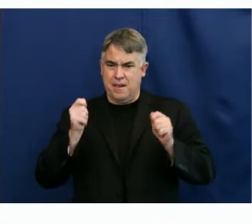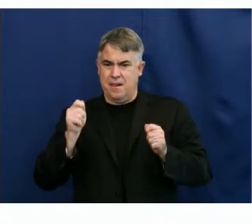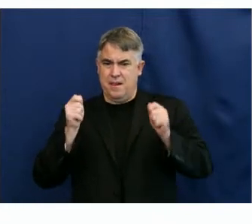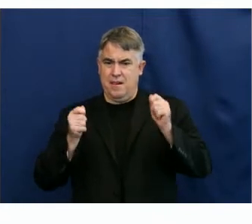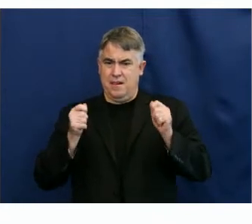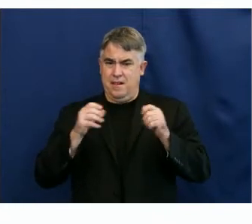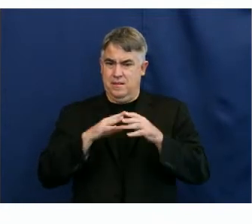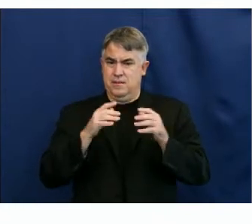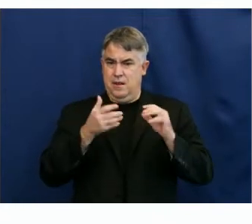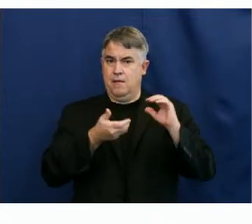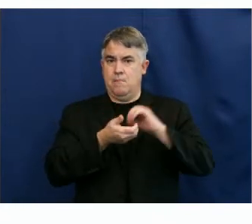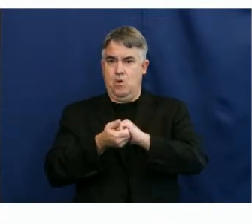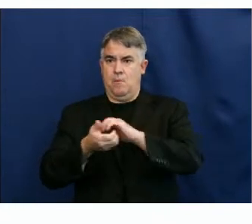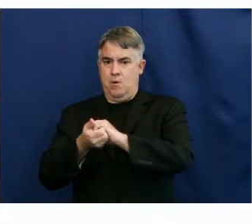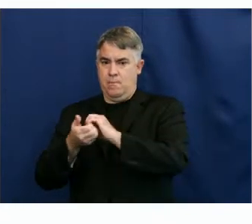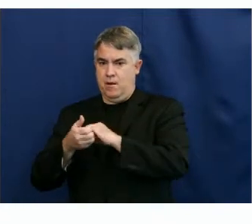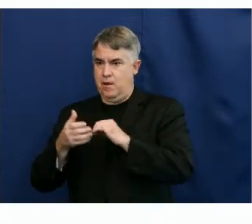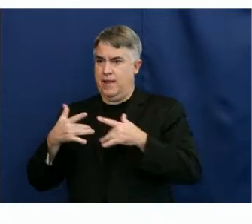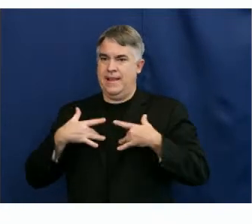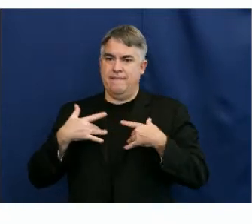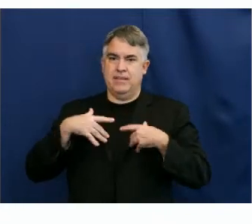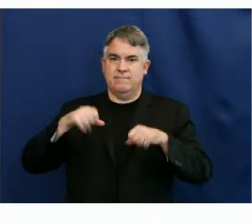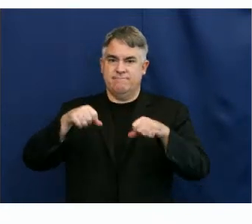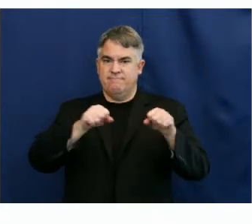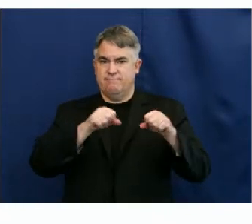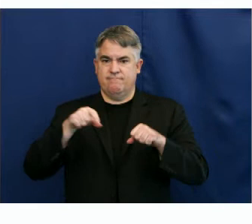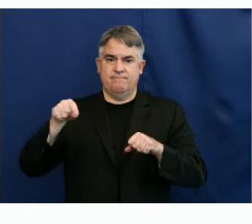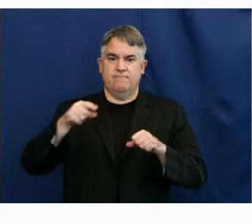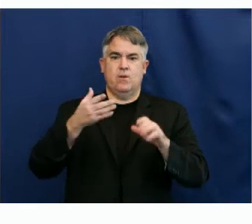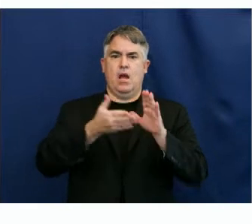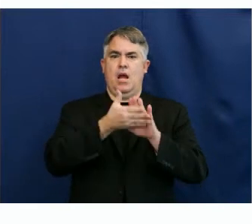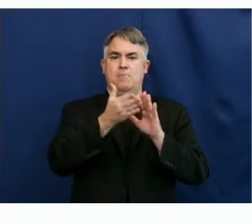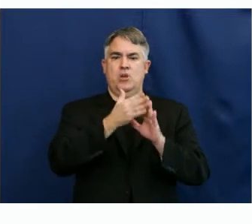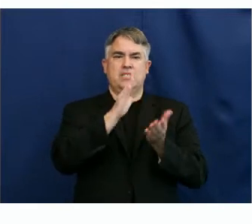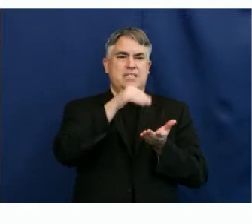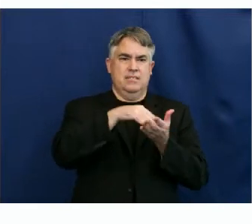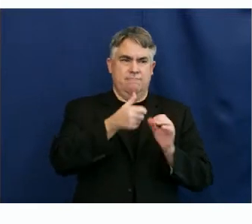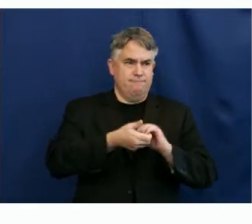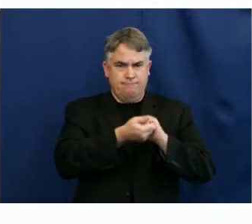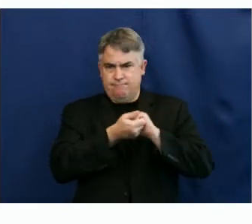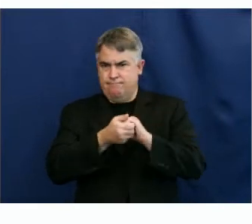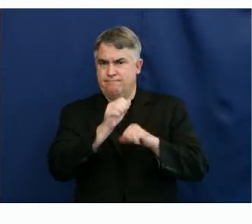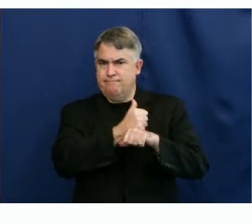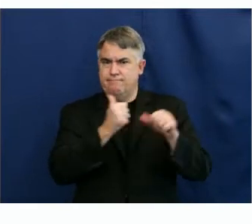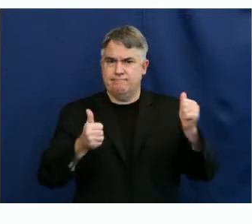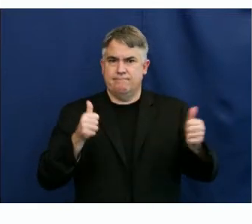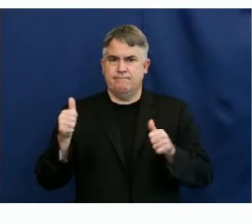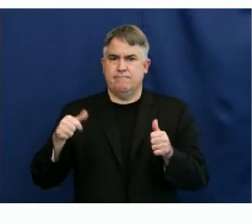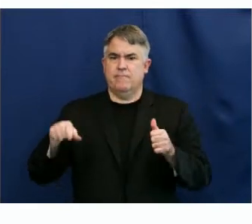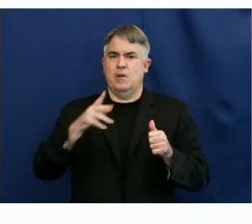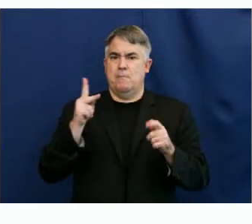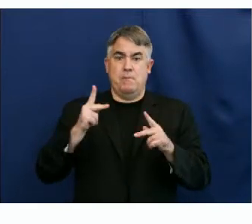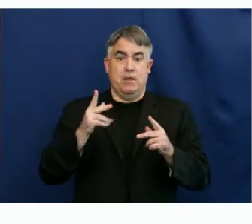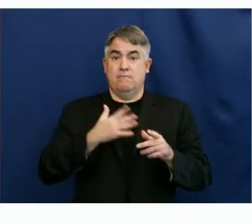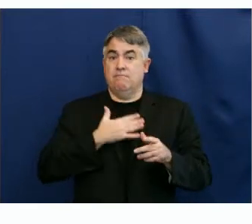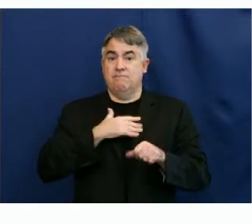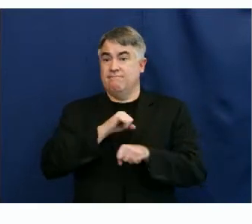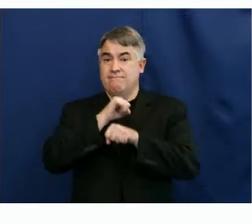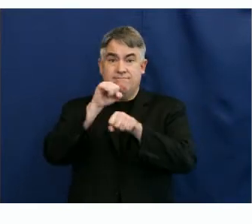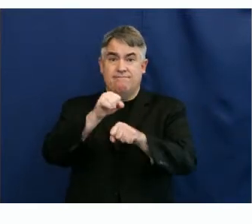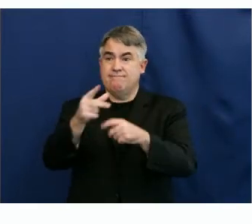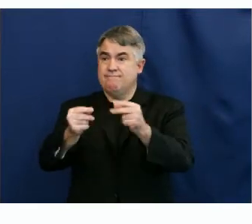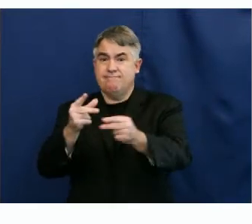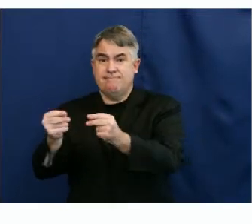partnership events, operation collaboration, mobile vaccination teams, and so forth. And you can see there at the bottom, our estimated capacity is we could